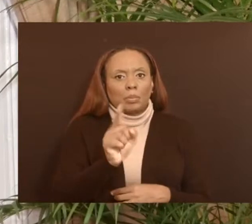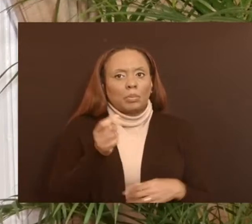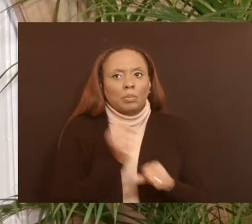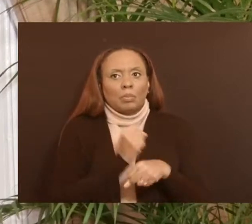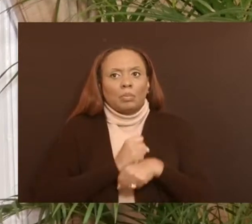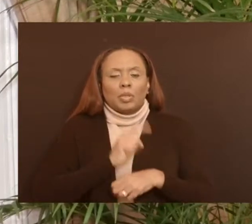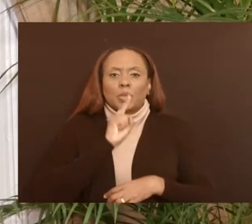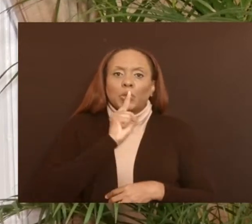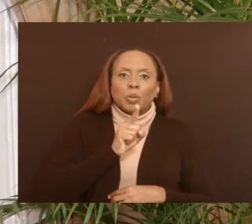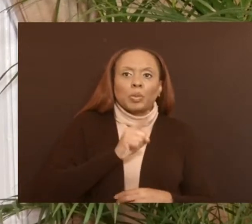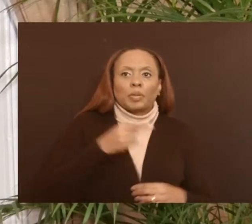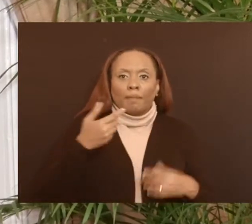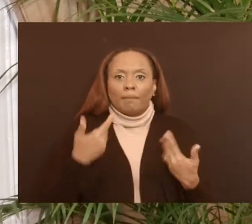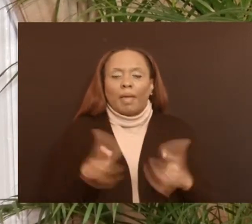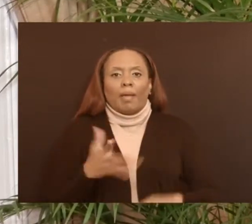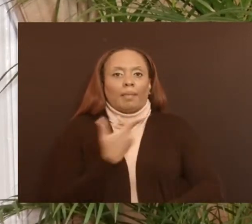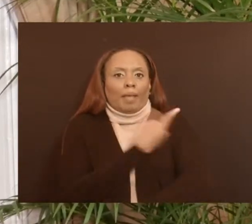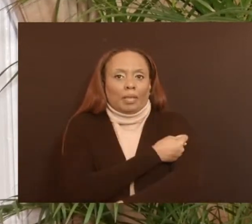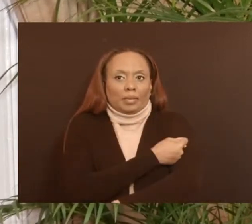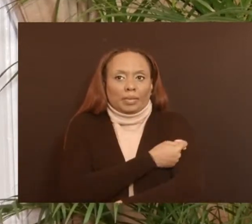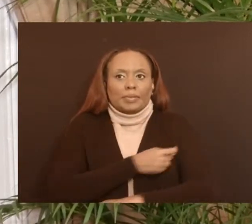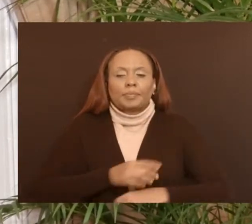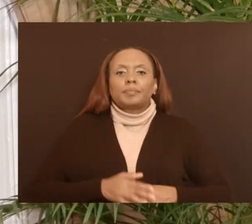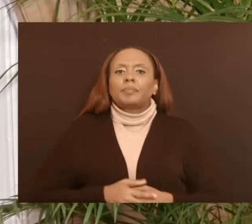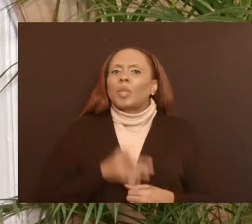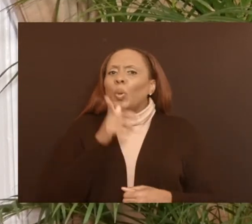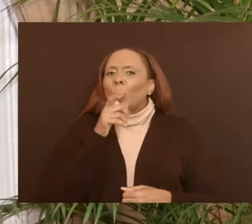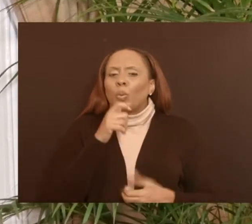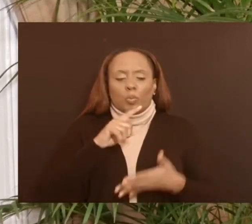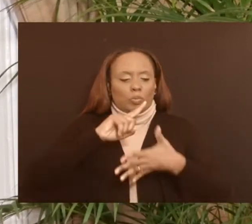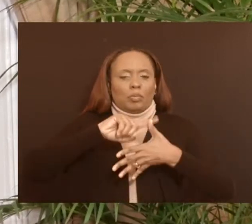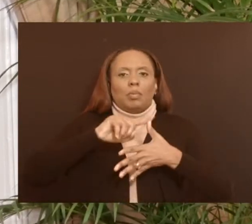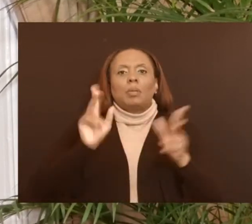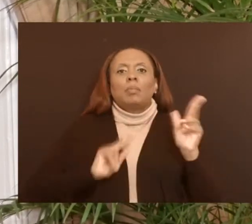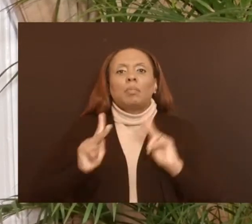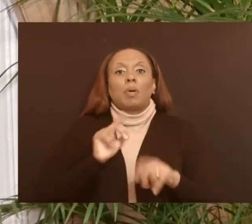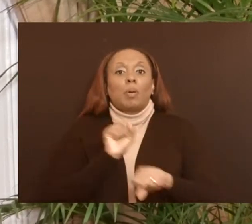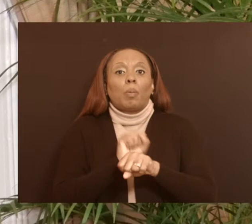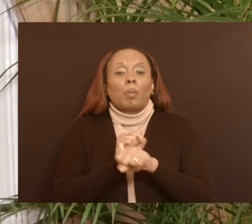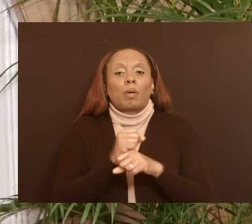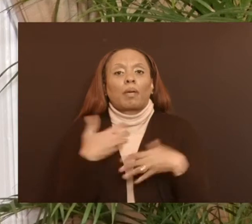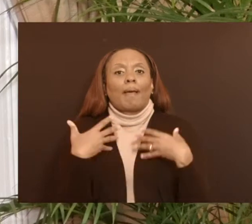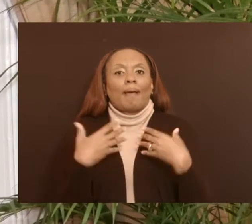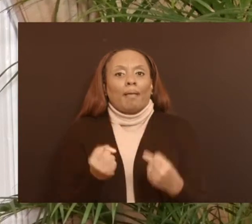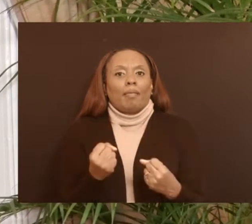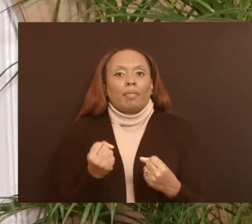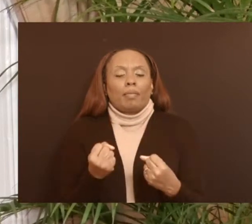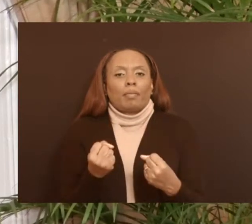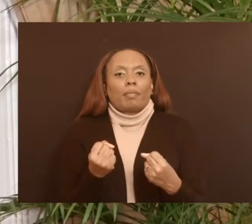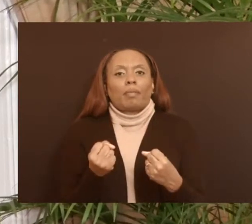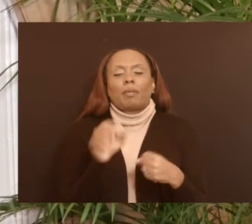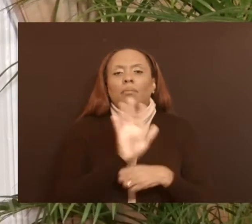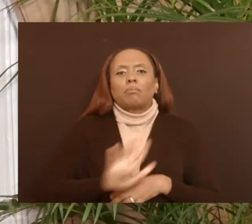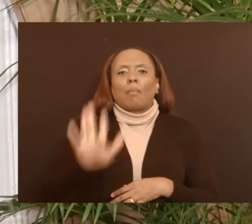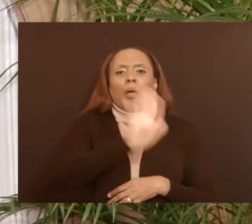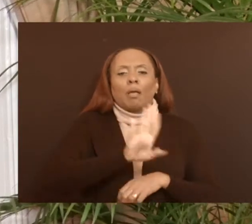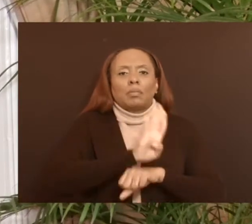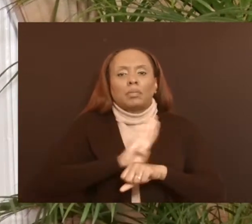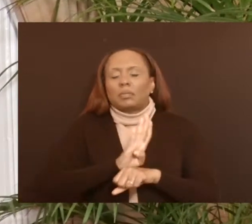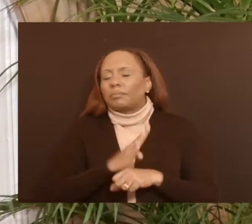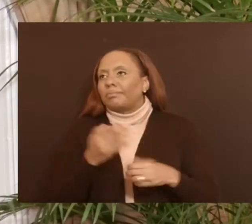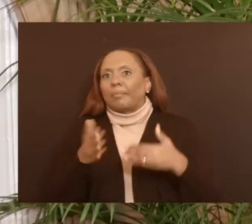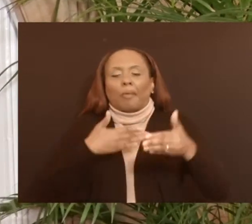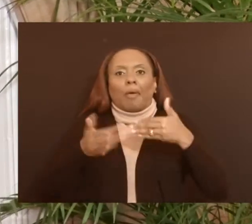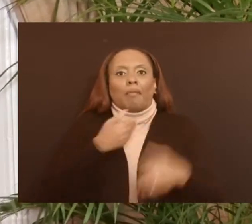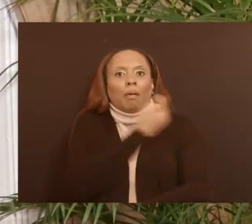are individuals who work in our healthcare facilities across Barbados, whether it be the